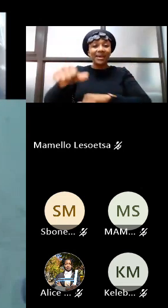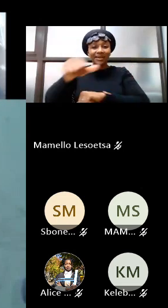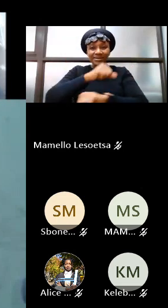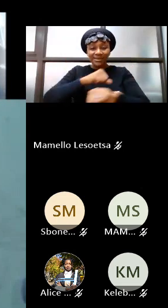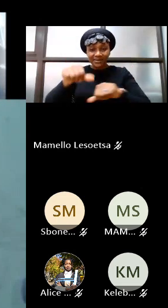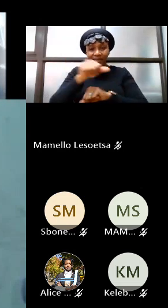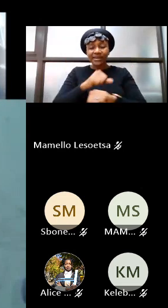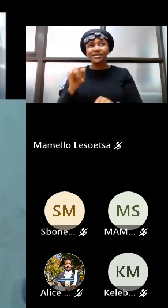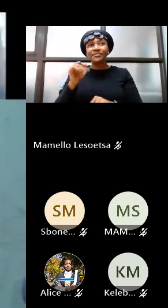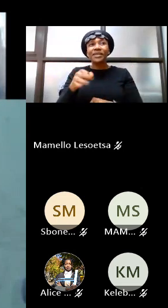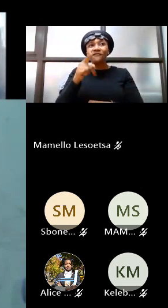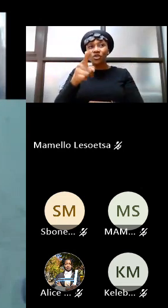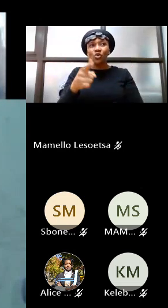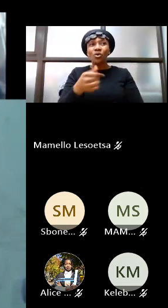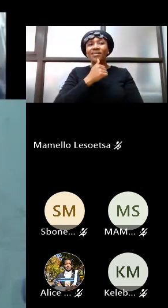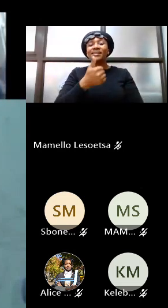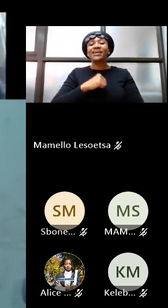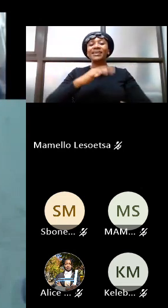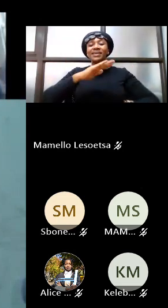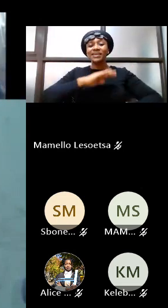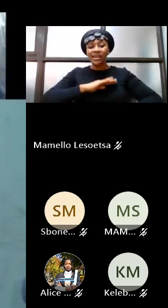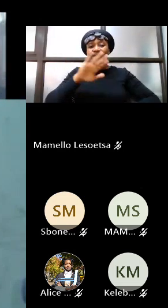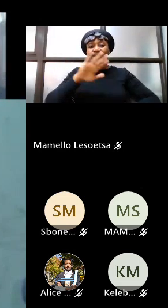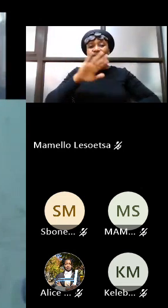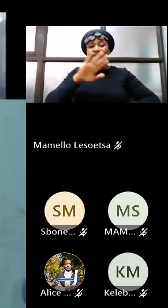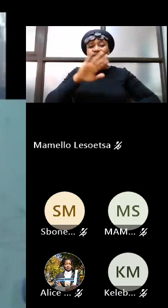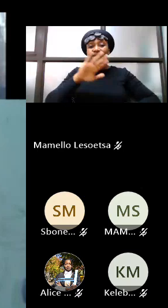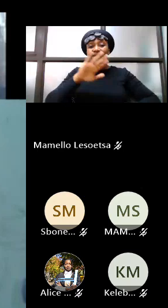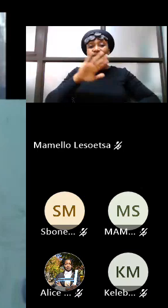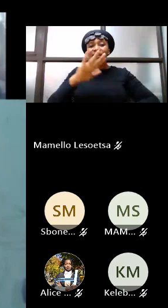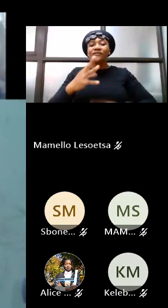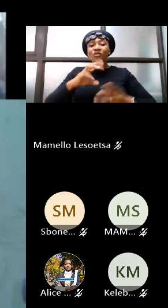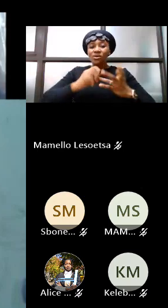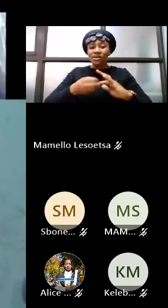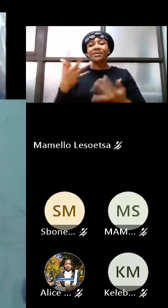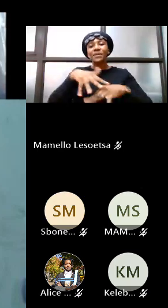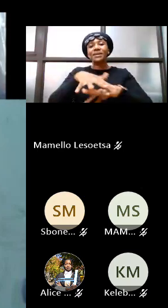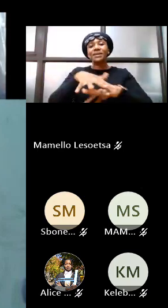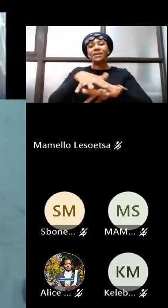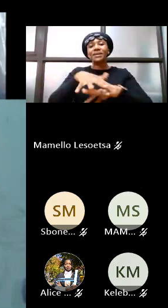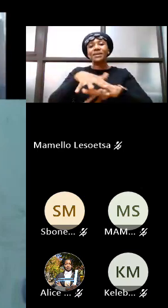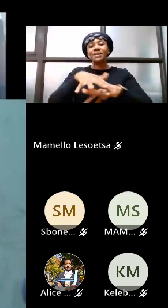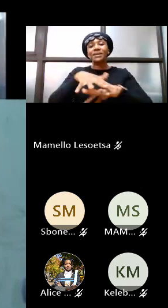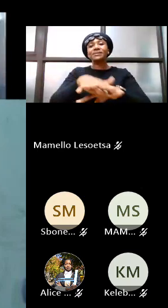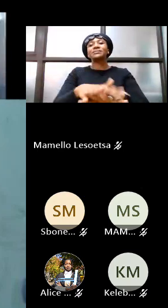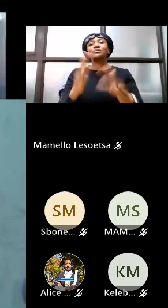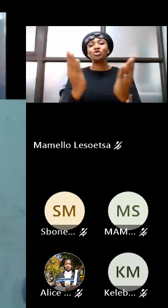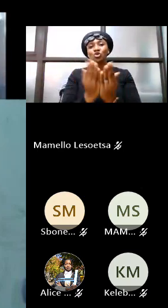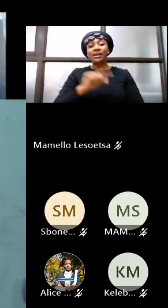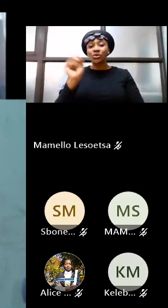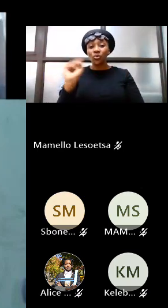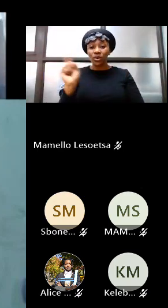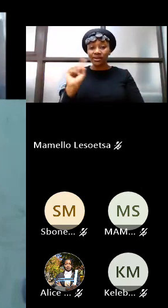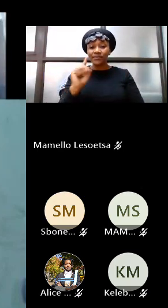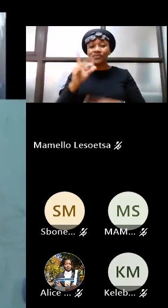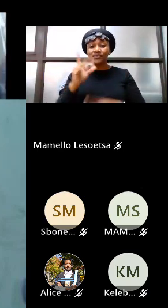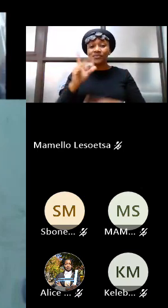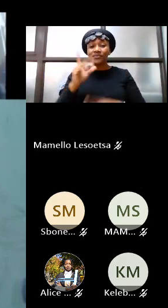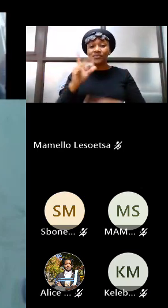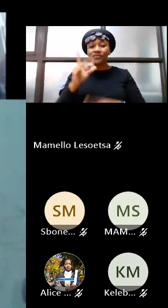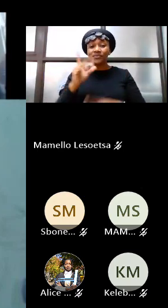lucky enough to get your child to a mainstream school. So you might be lucky enough that a physical